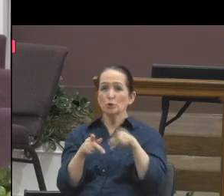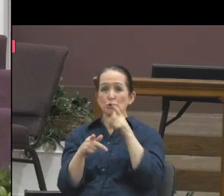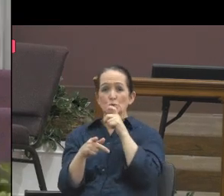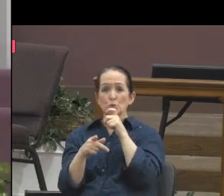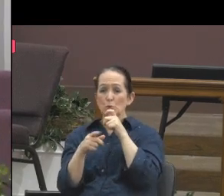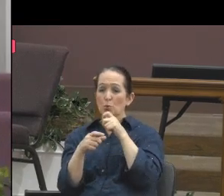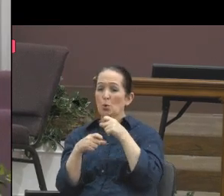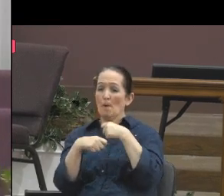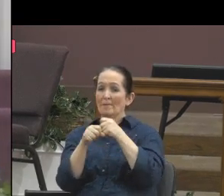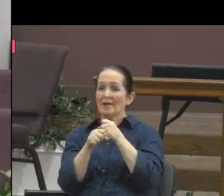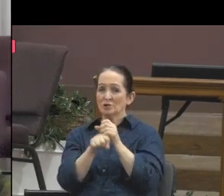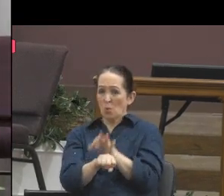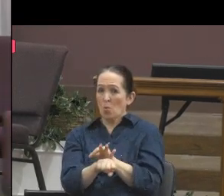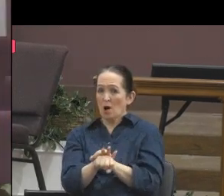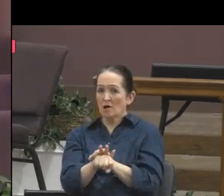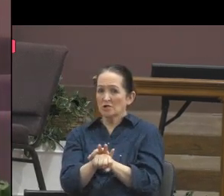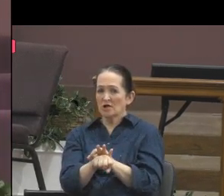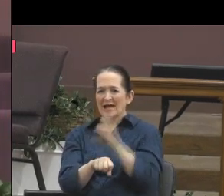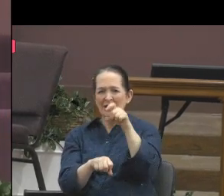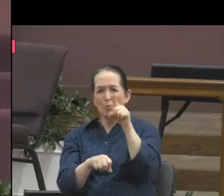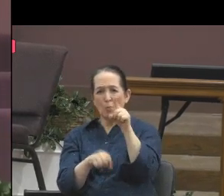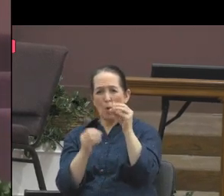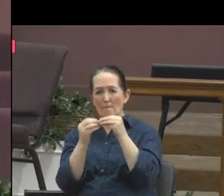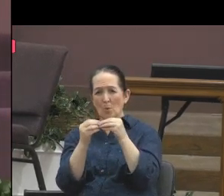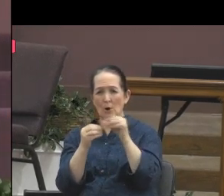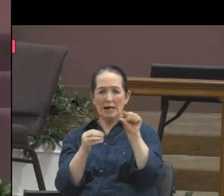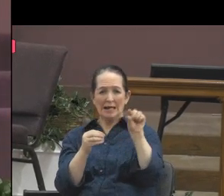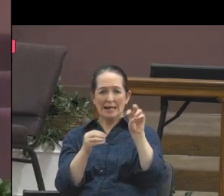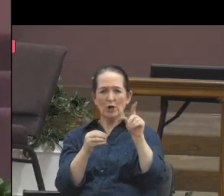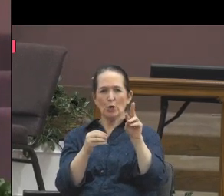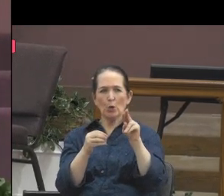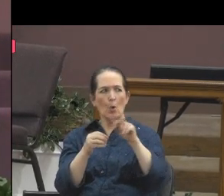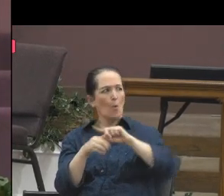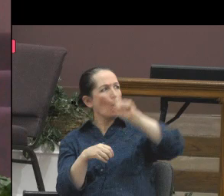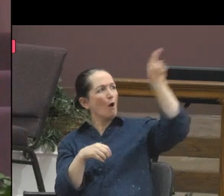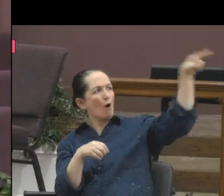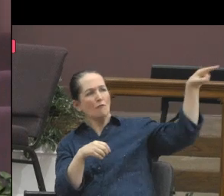needs one more gear that's over on that bench over there.